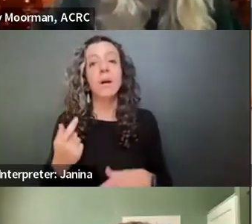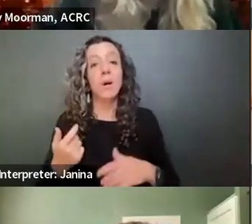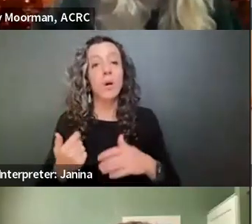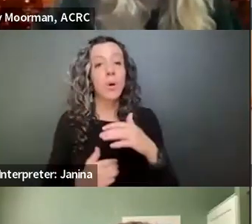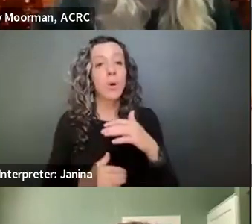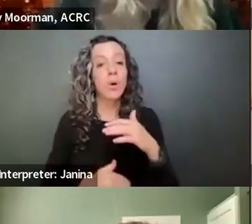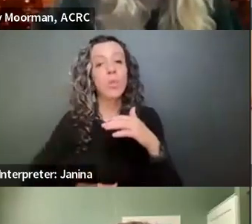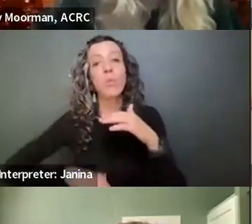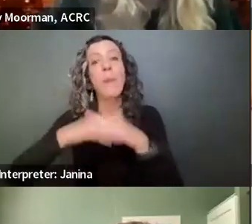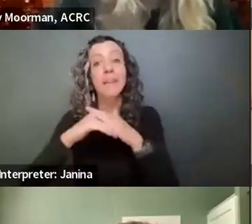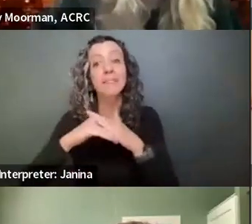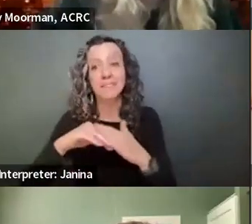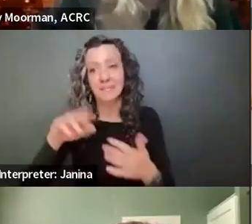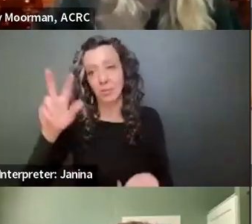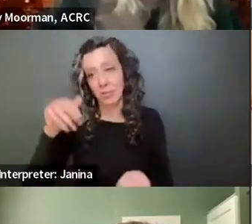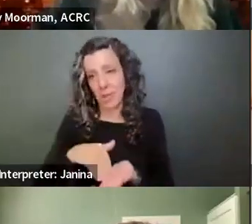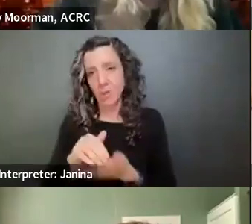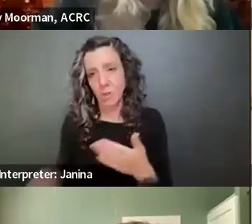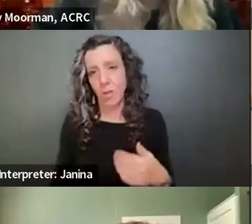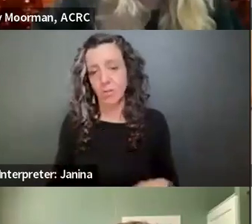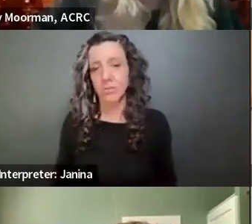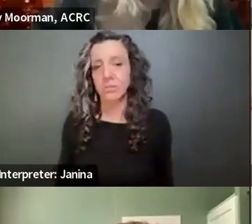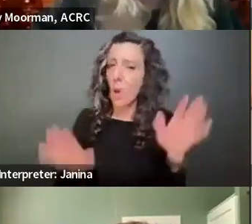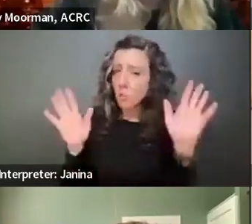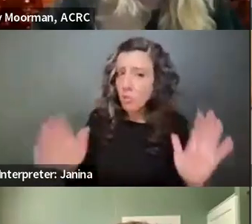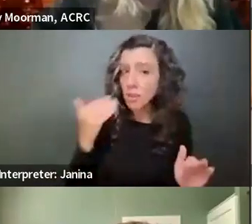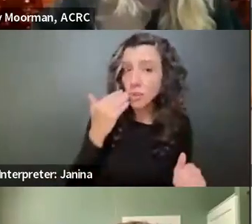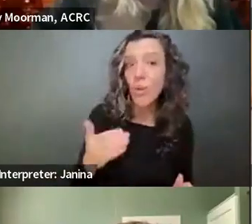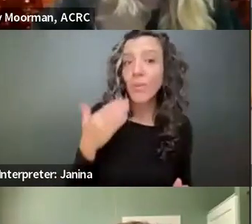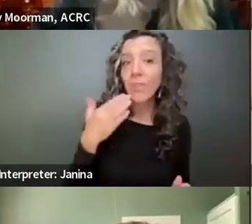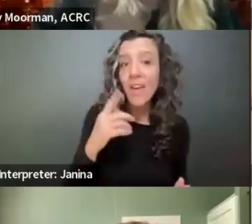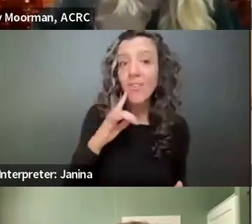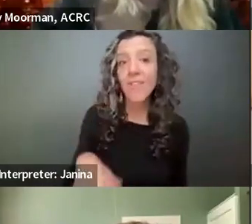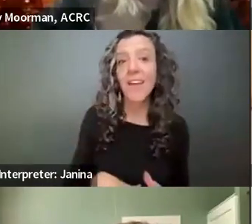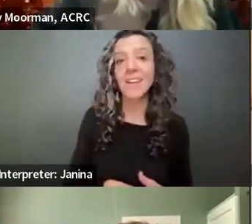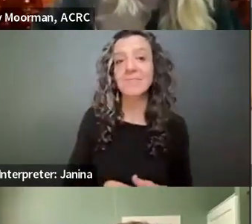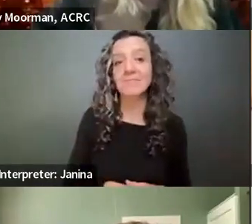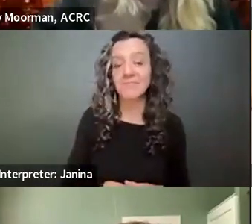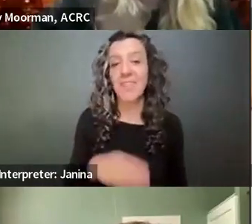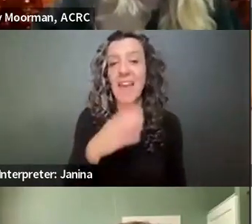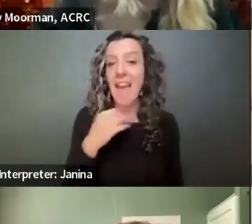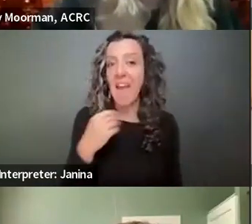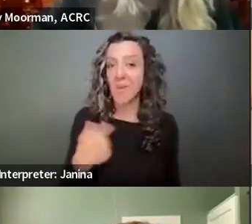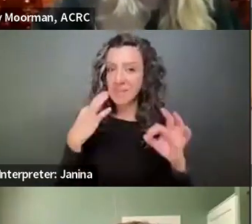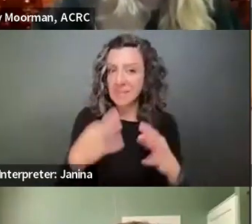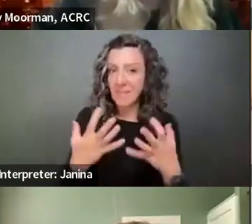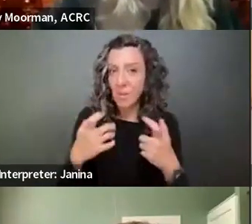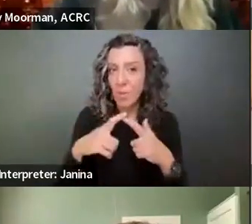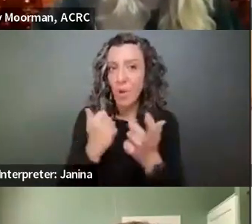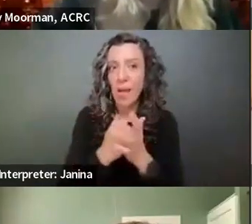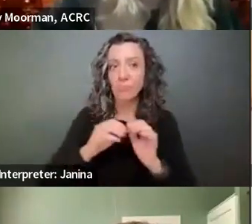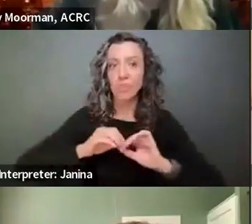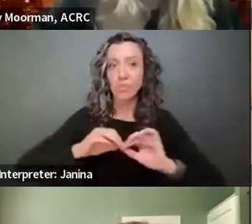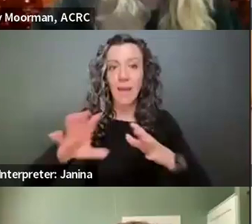is $3,000. Okay, that's Mhm. great to know. And then we'll definitely, we definitely want to help spread the word. And I'm